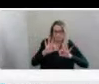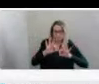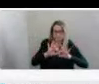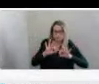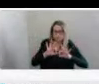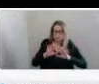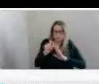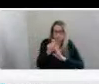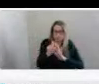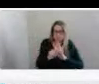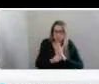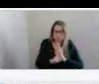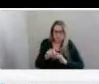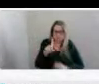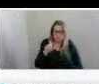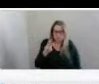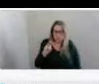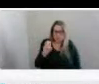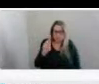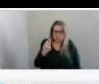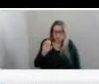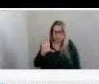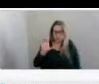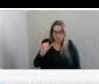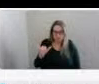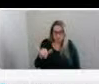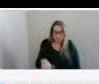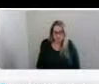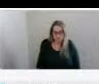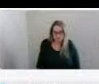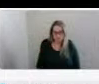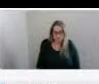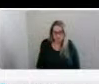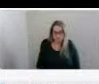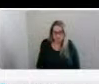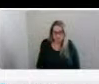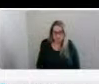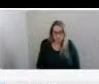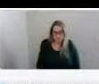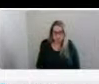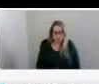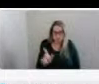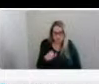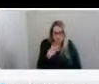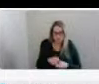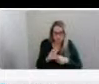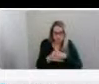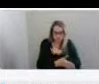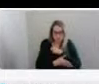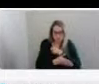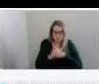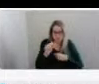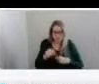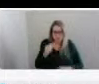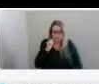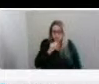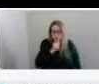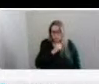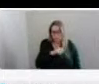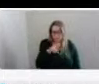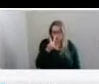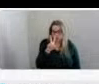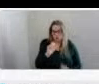and for democracy in general i digress in a certain county in southern arizona the two